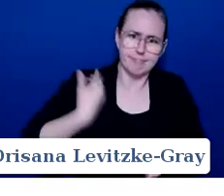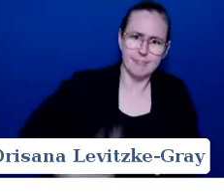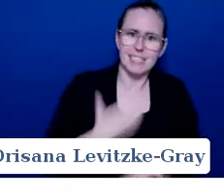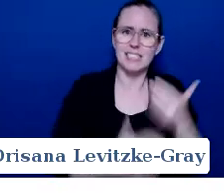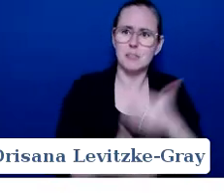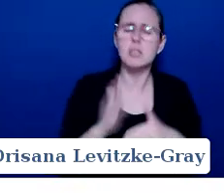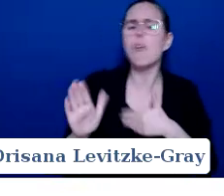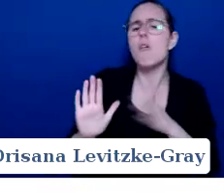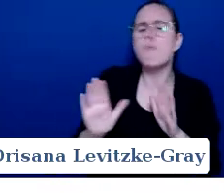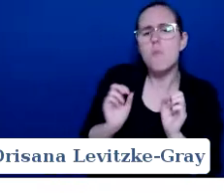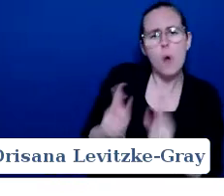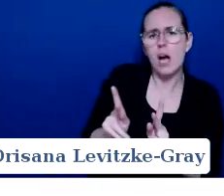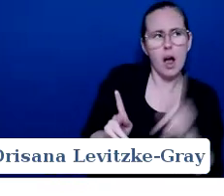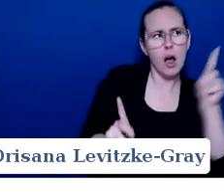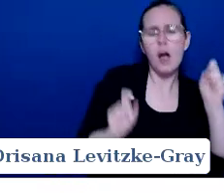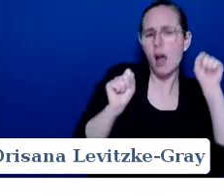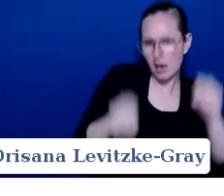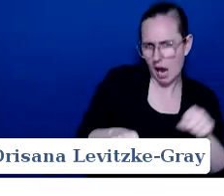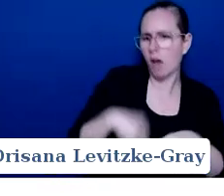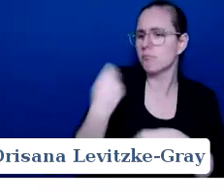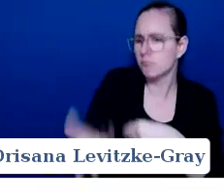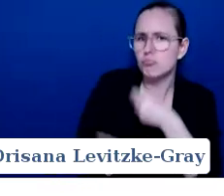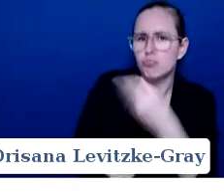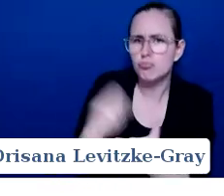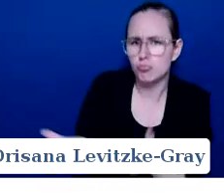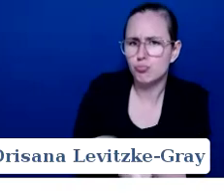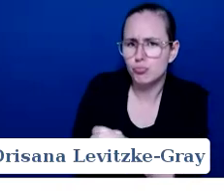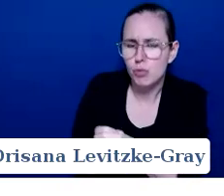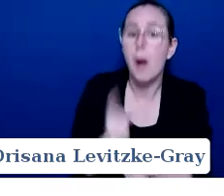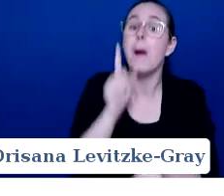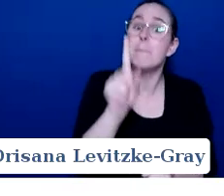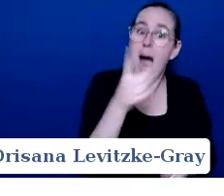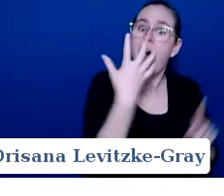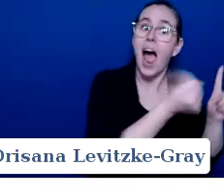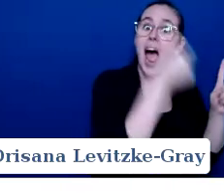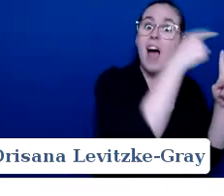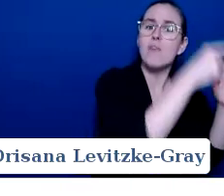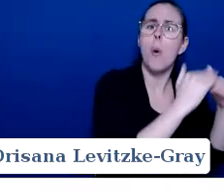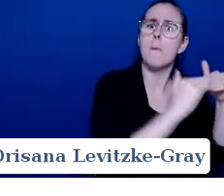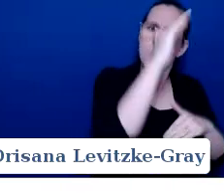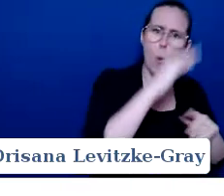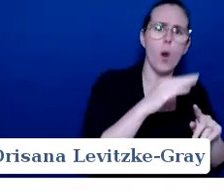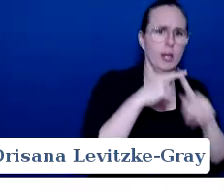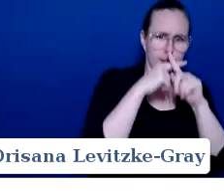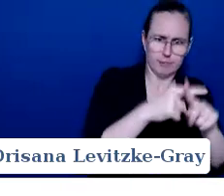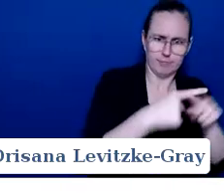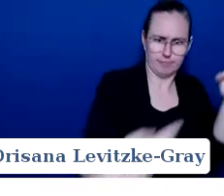how this process could be combined and part of the social registry. And today we will have